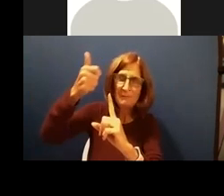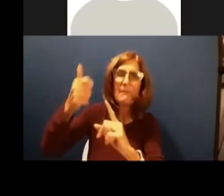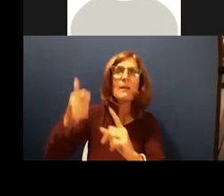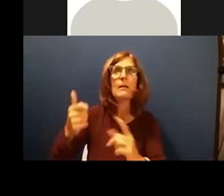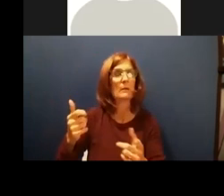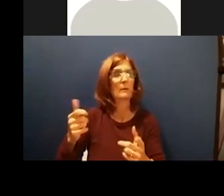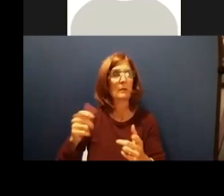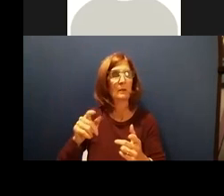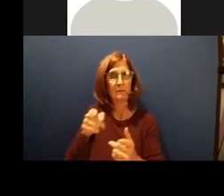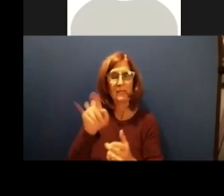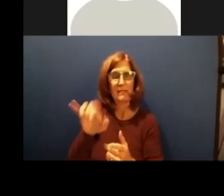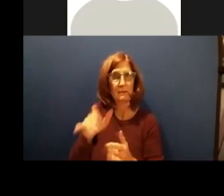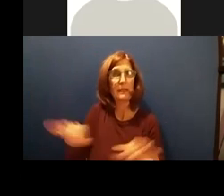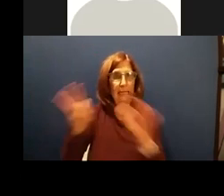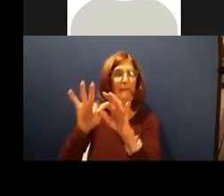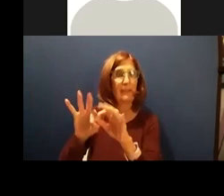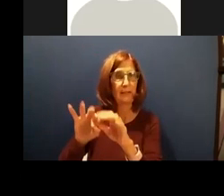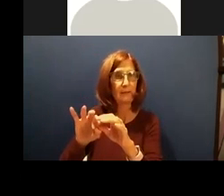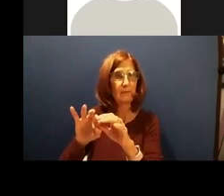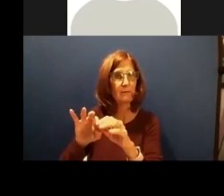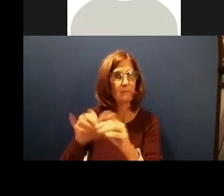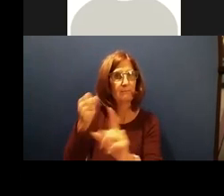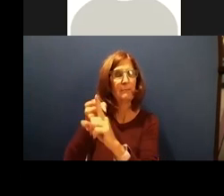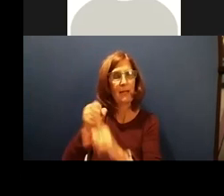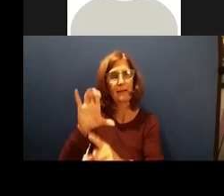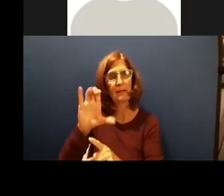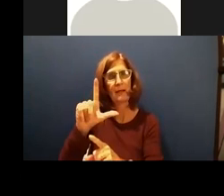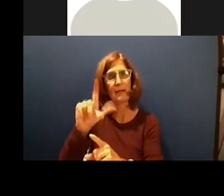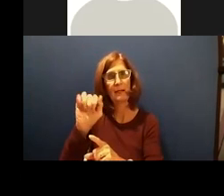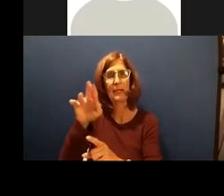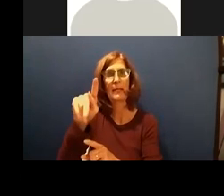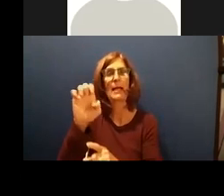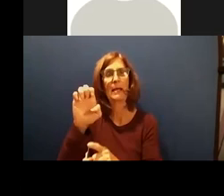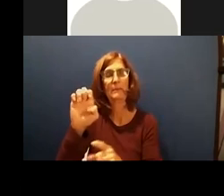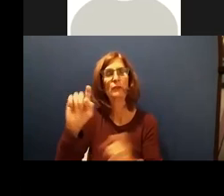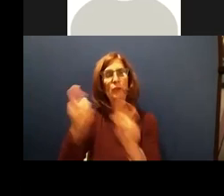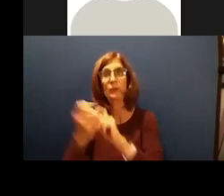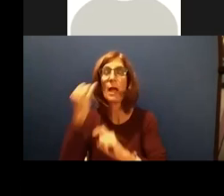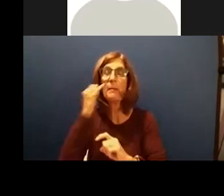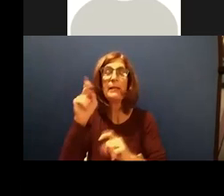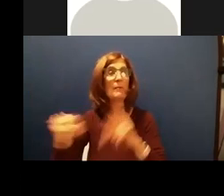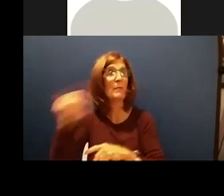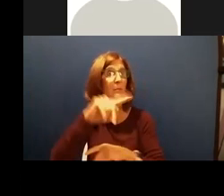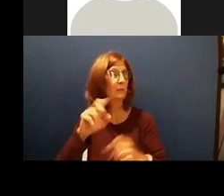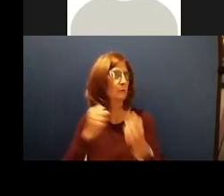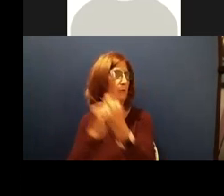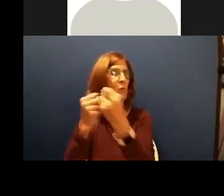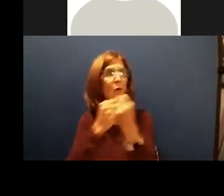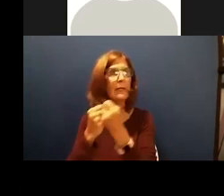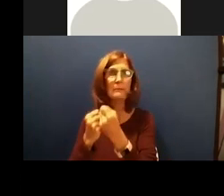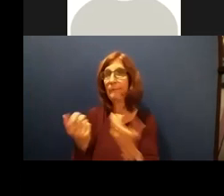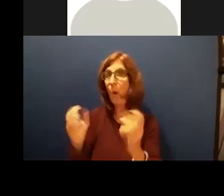Yeah, so again, I would support, if the community members feel that it's a good development, then I'm for it. I just don't think that that